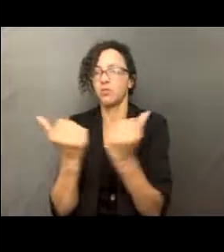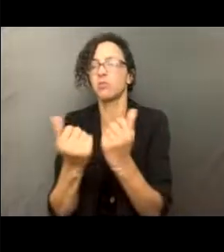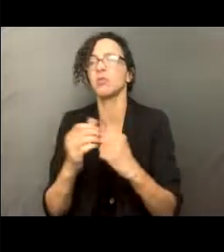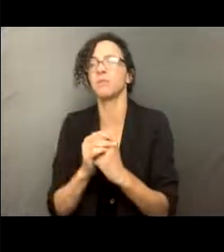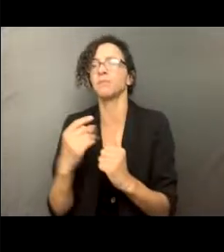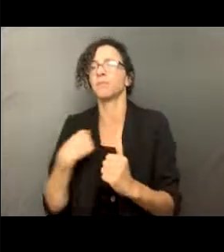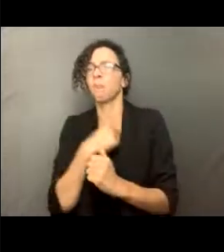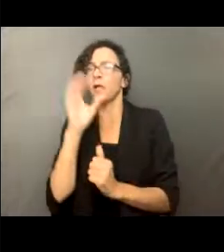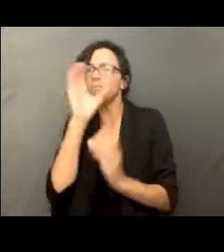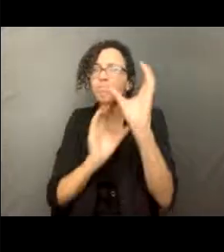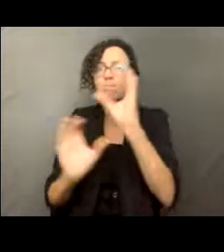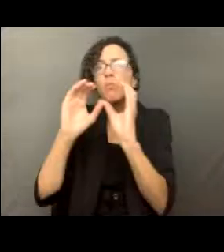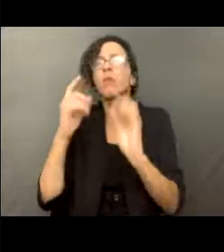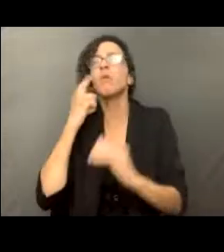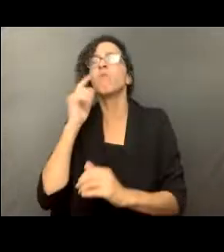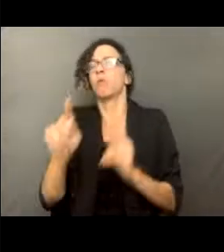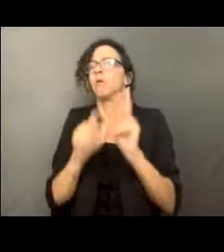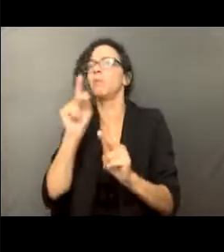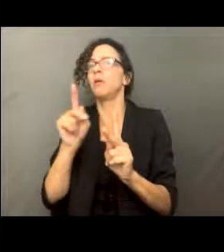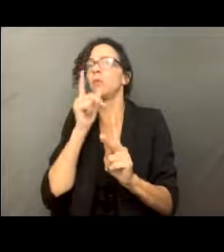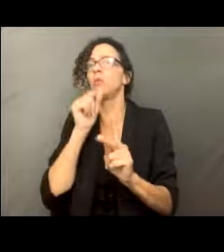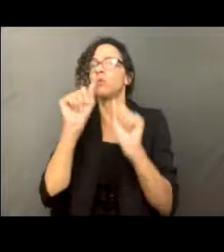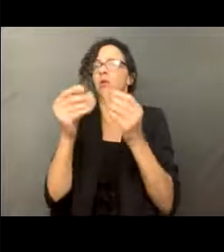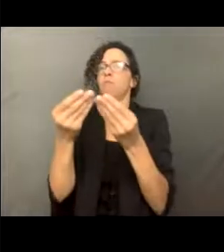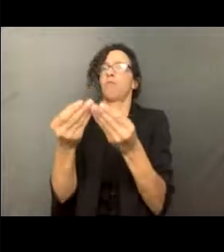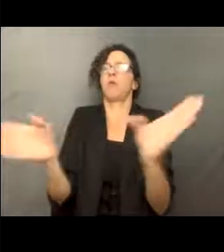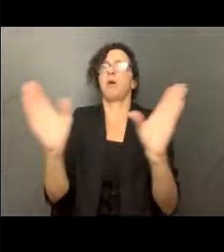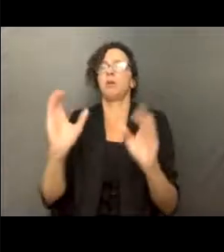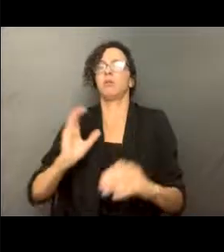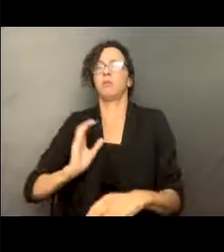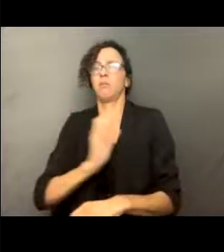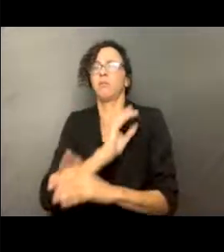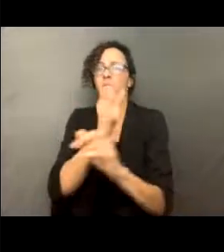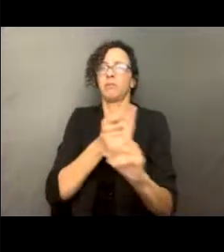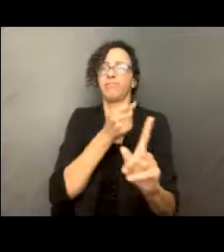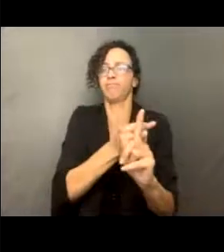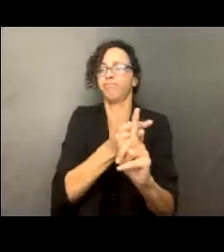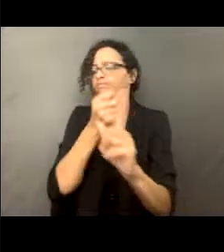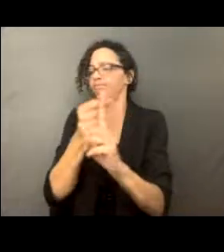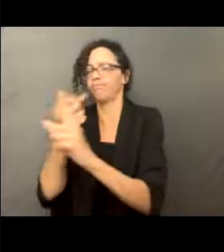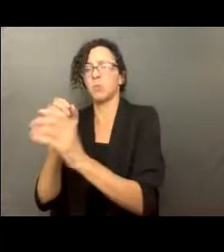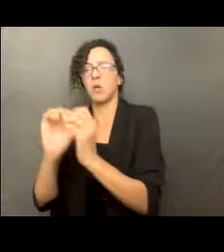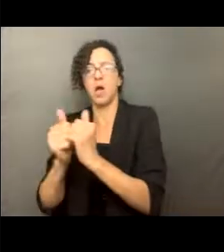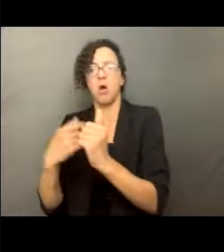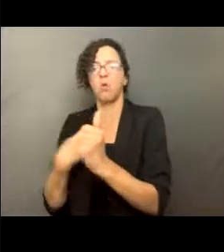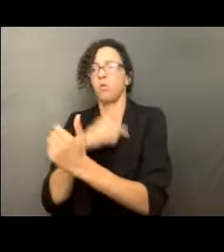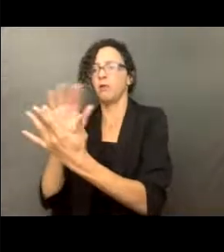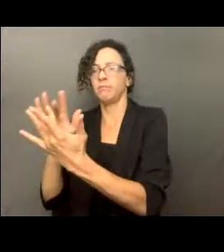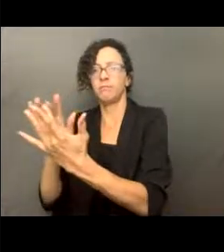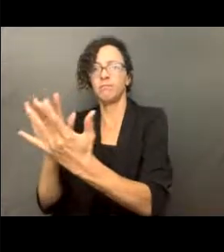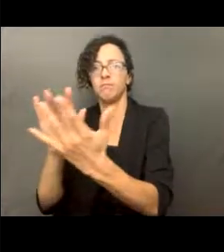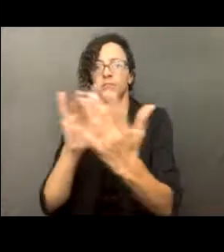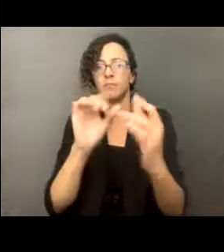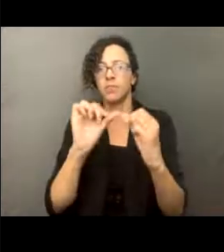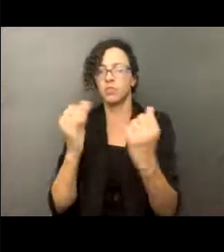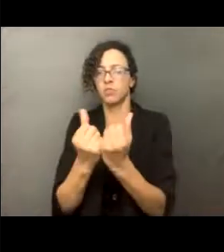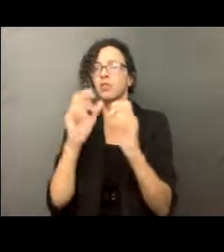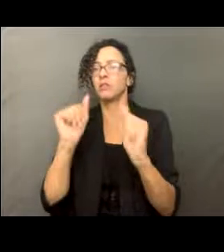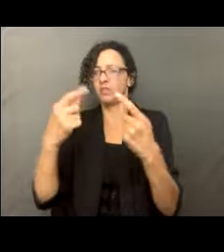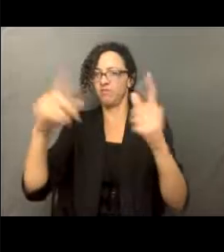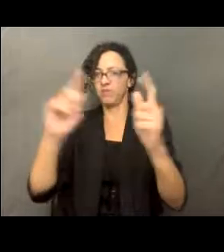can broaden the commission's impact in terms of how we reach those agencies that can effectuate change in the way that the commission